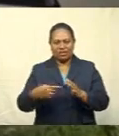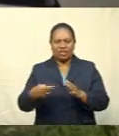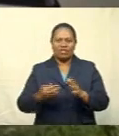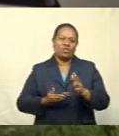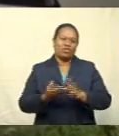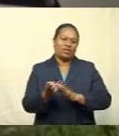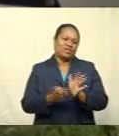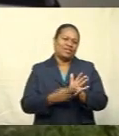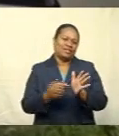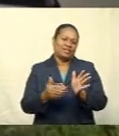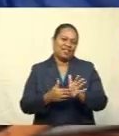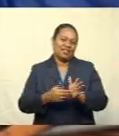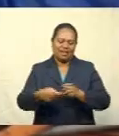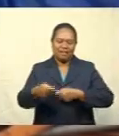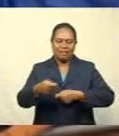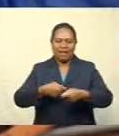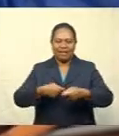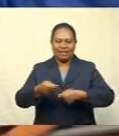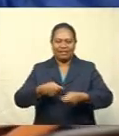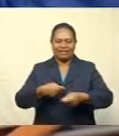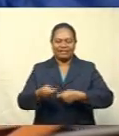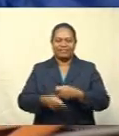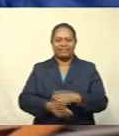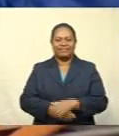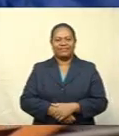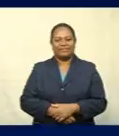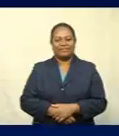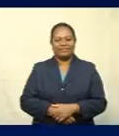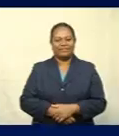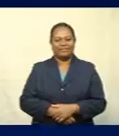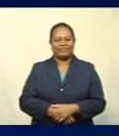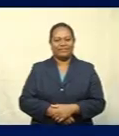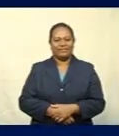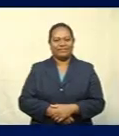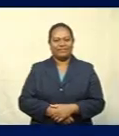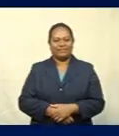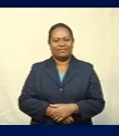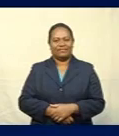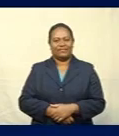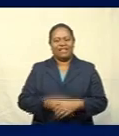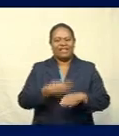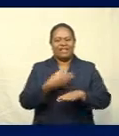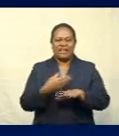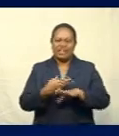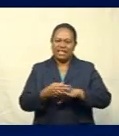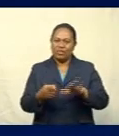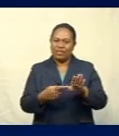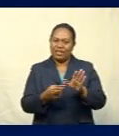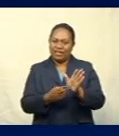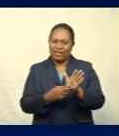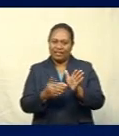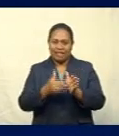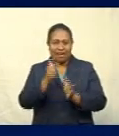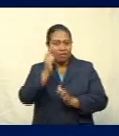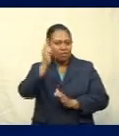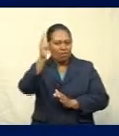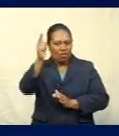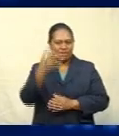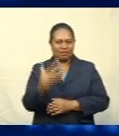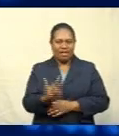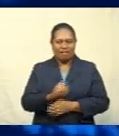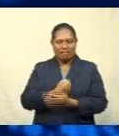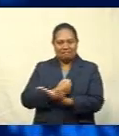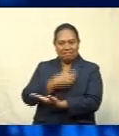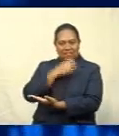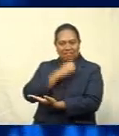Zealand market. Philippa Naikaso, FBC News. A new ANZ Fiji country head has been appointed. He is